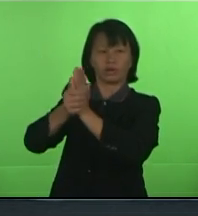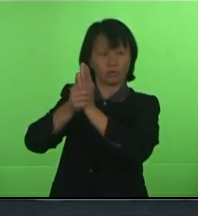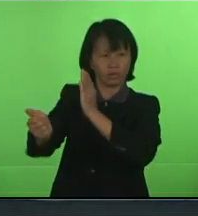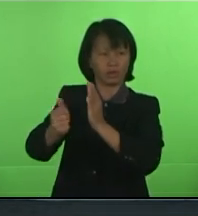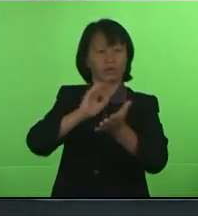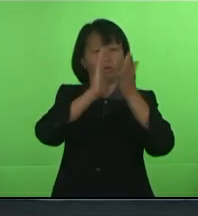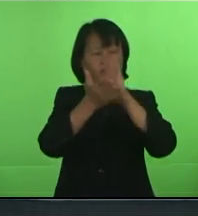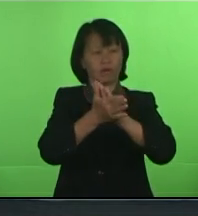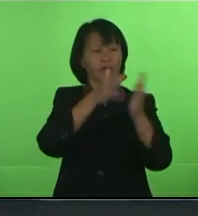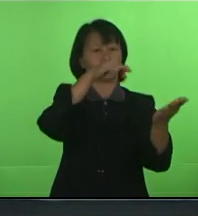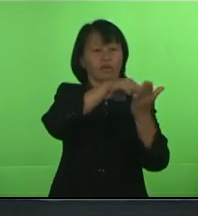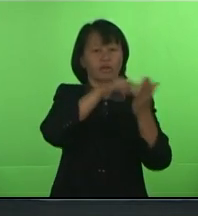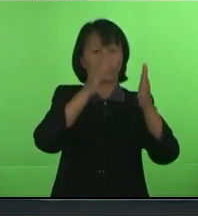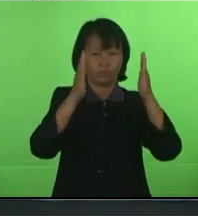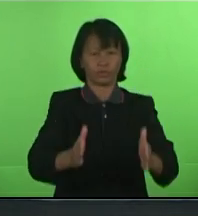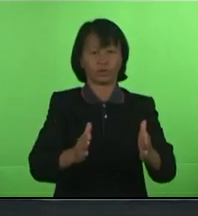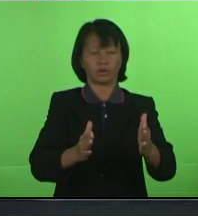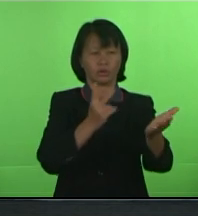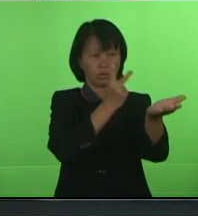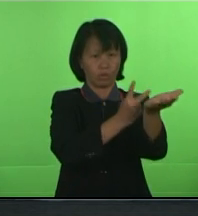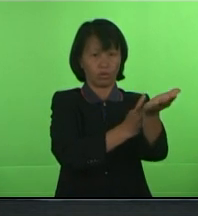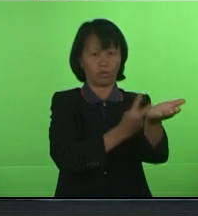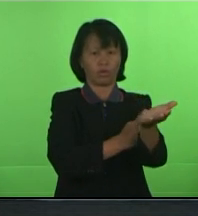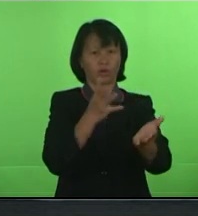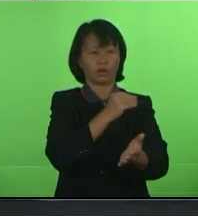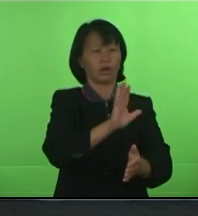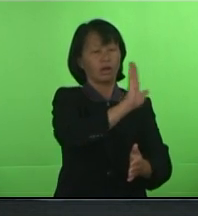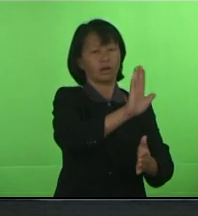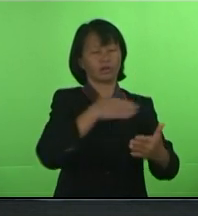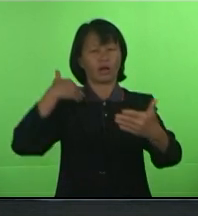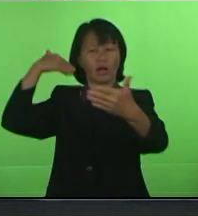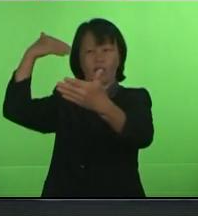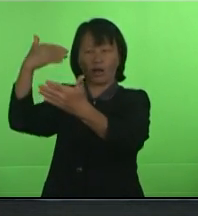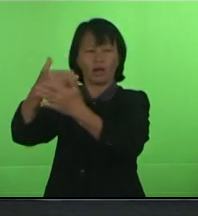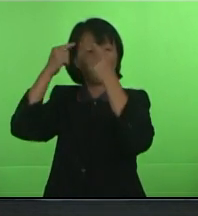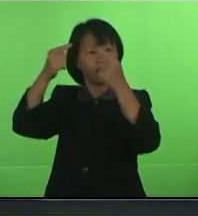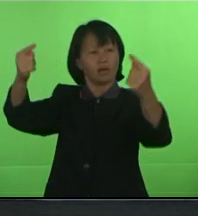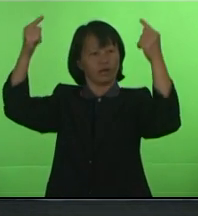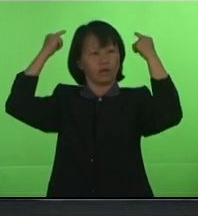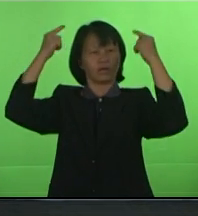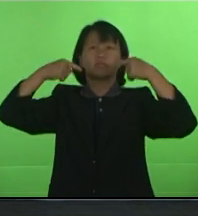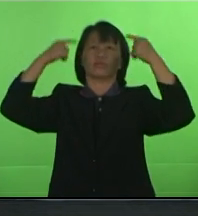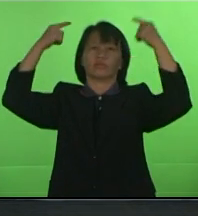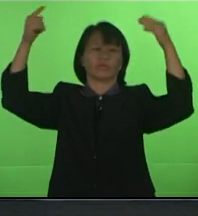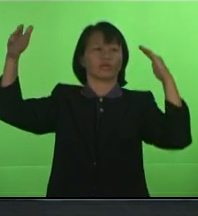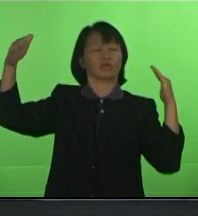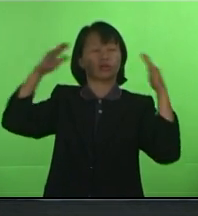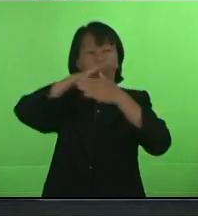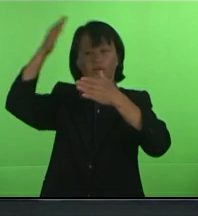as a student, okay, for this course and the rest of your graduate years at OUM. Okay?